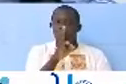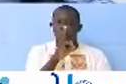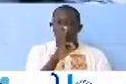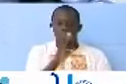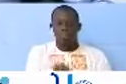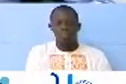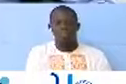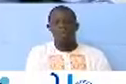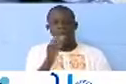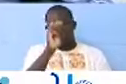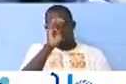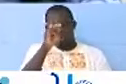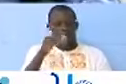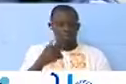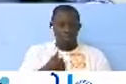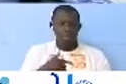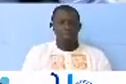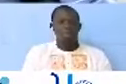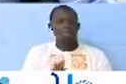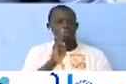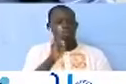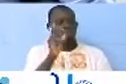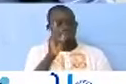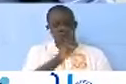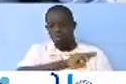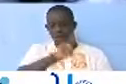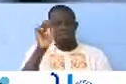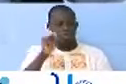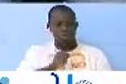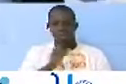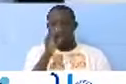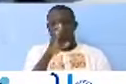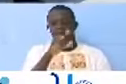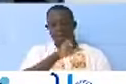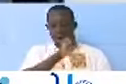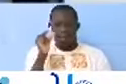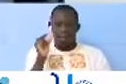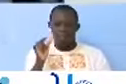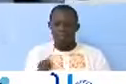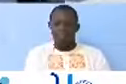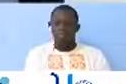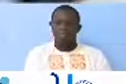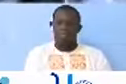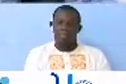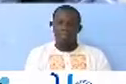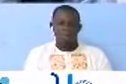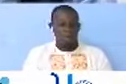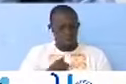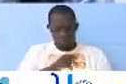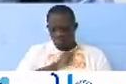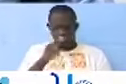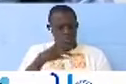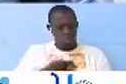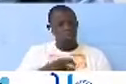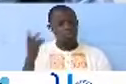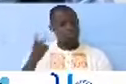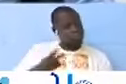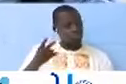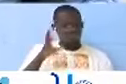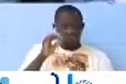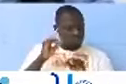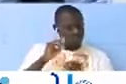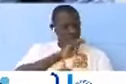who called me, but I could not call their name. I did not even want to speak to